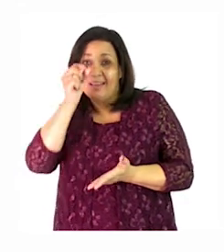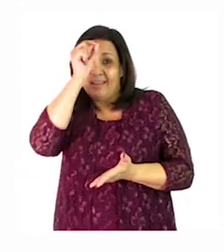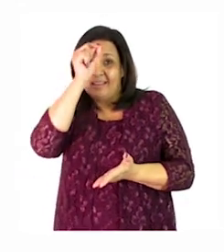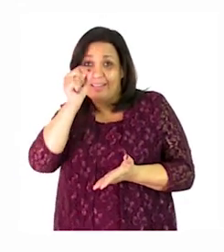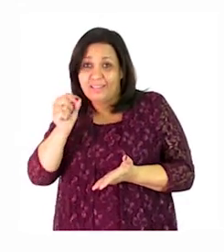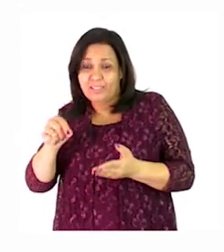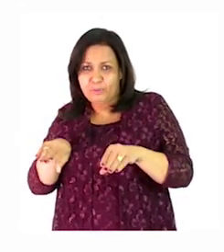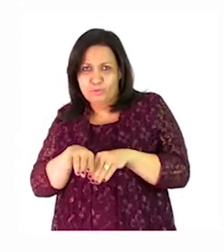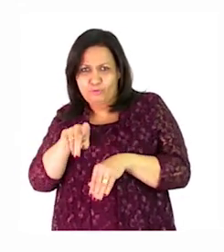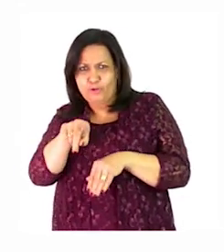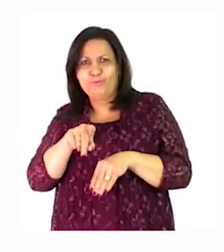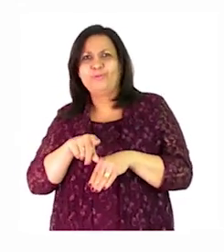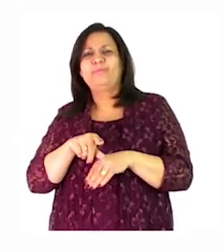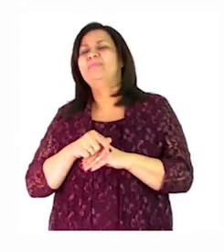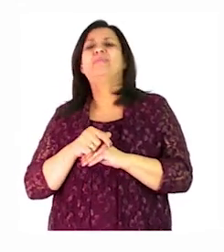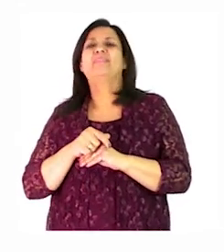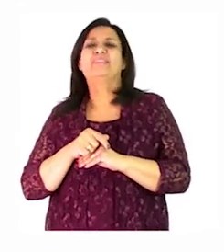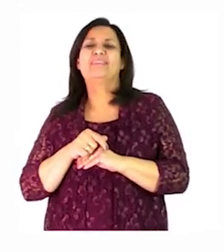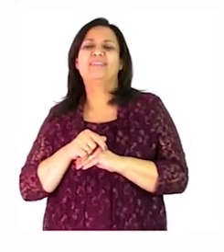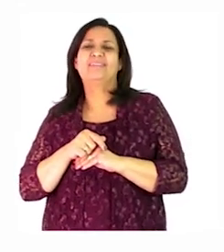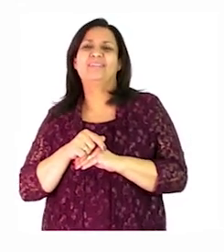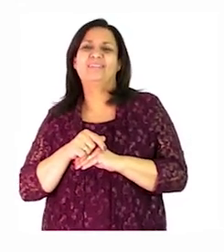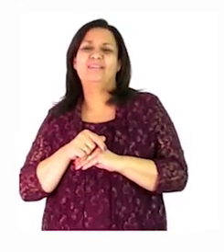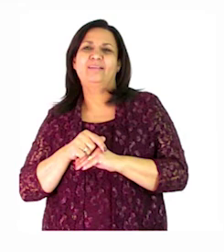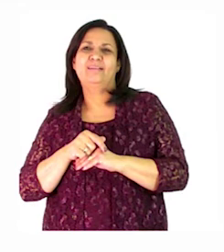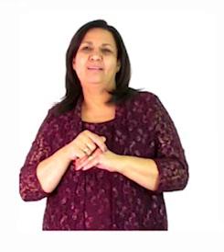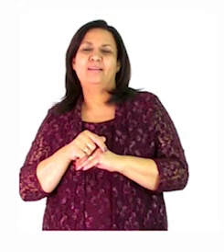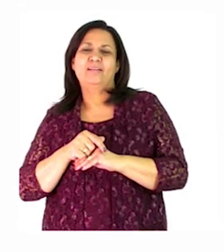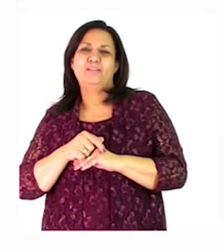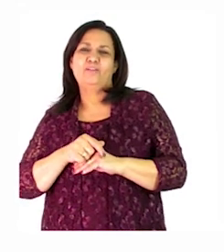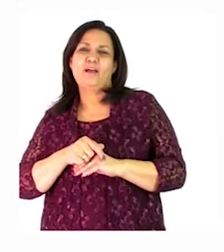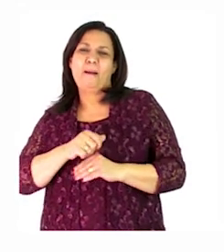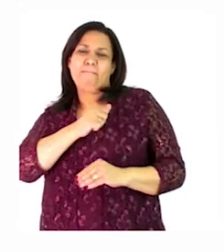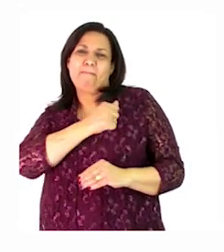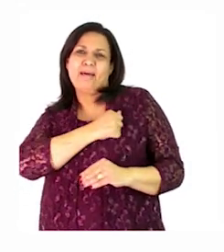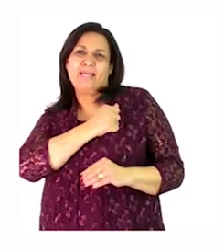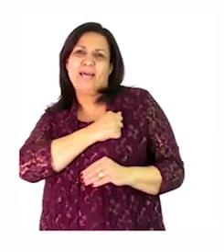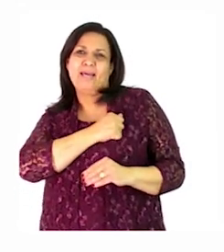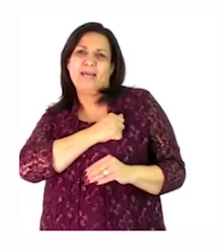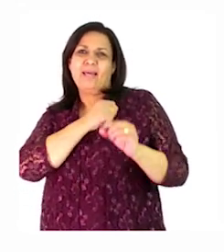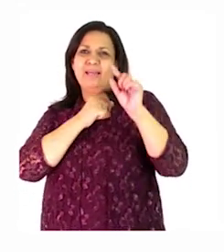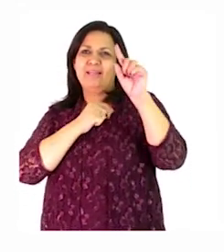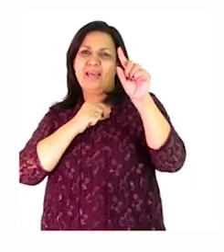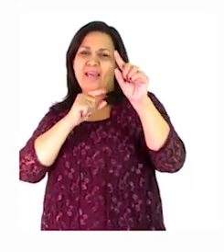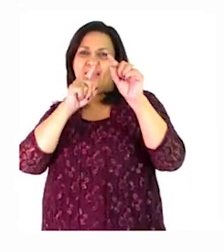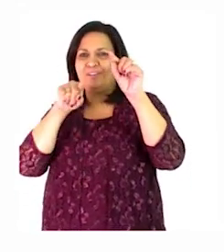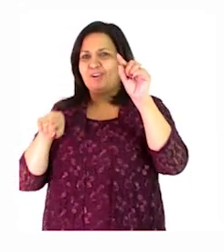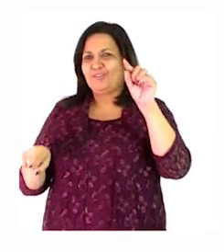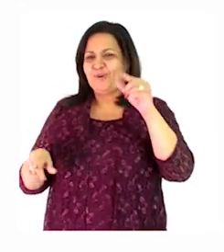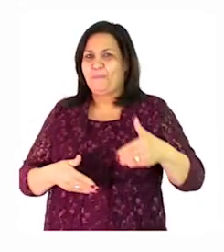join the dotted line so that Helen will be able to find her